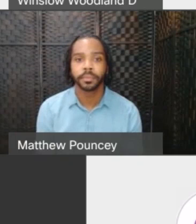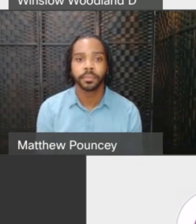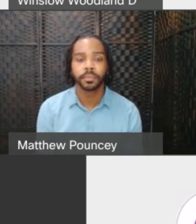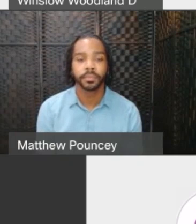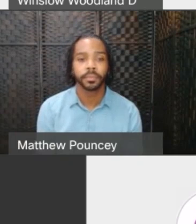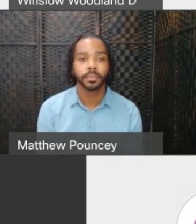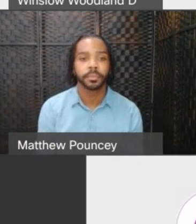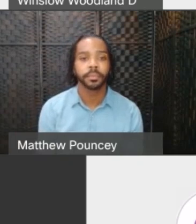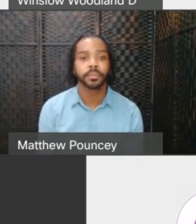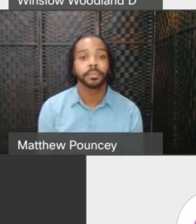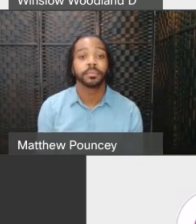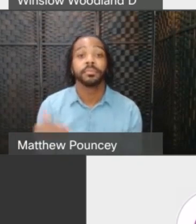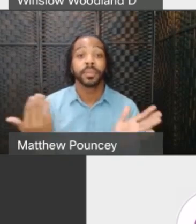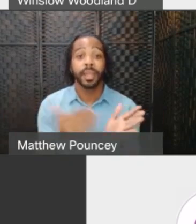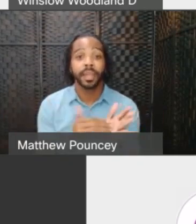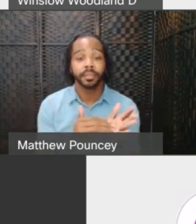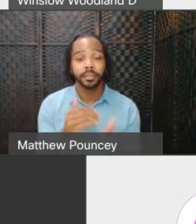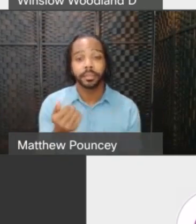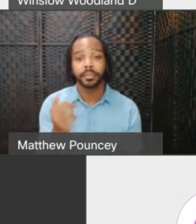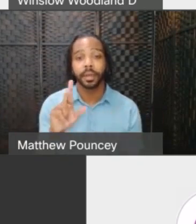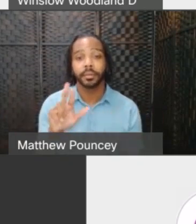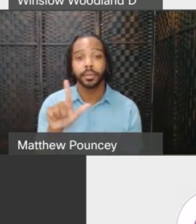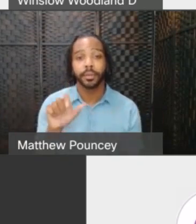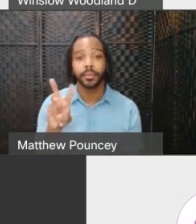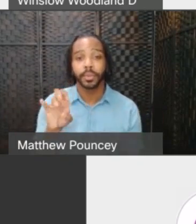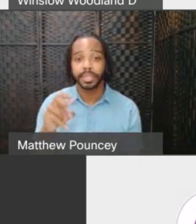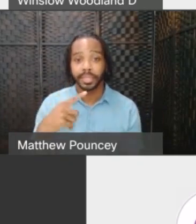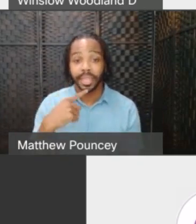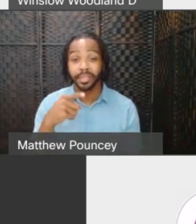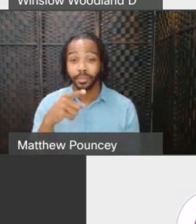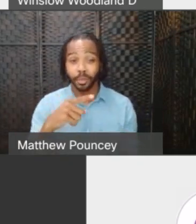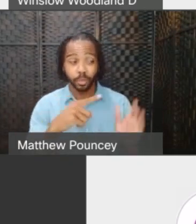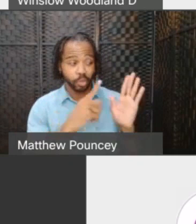And again, if you look at the very beginning where it states